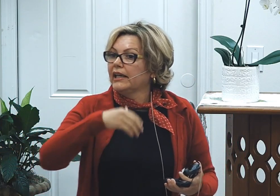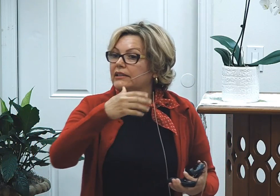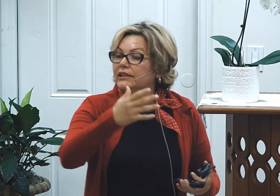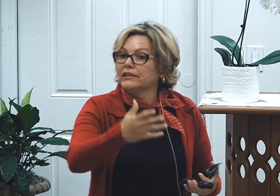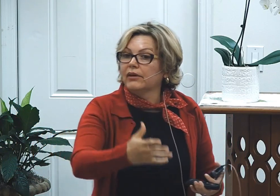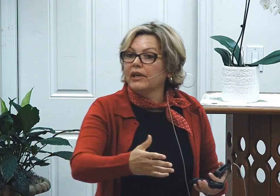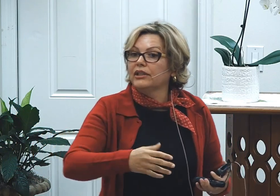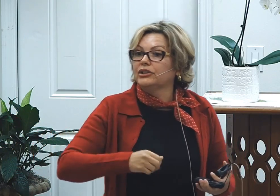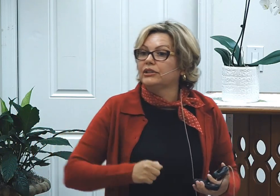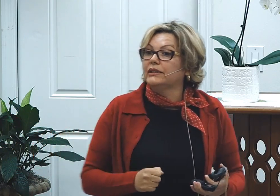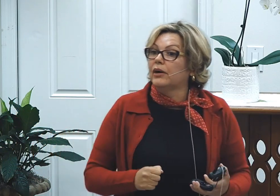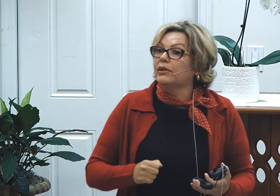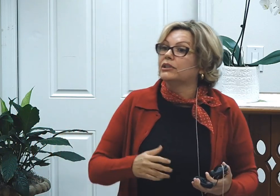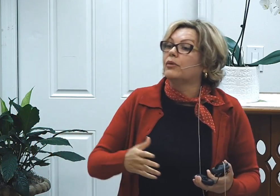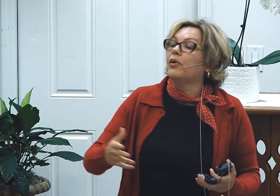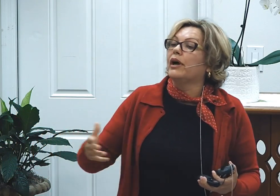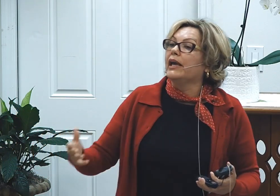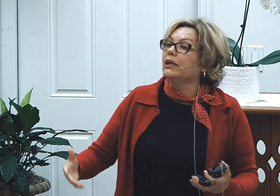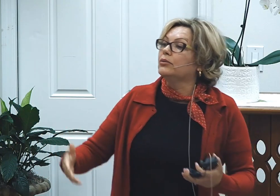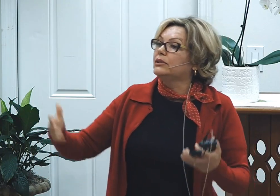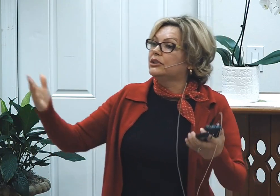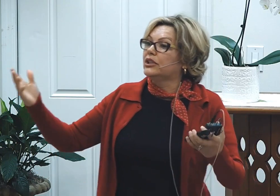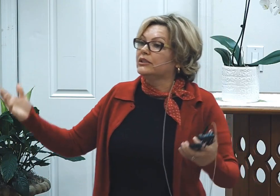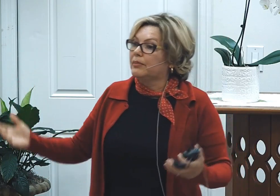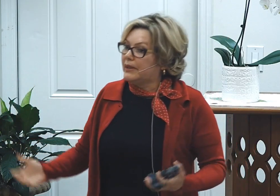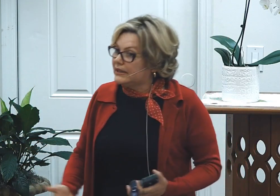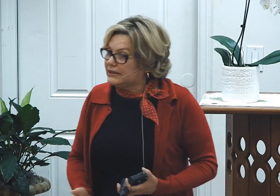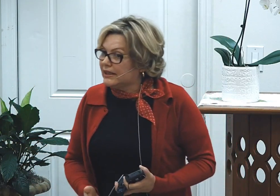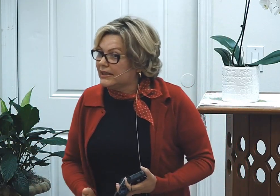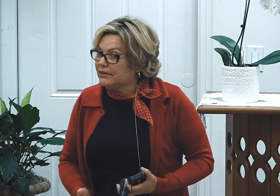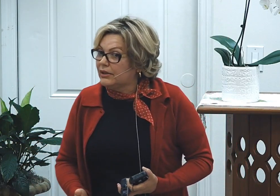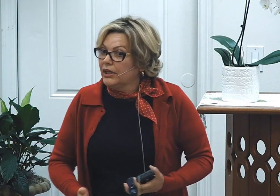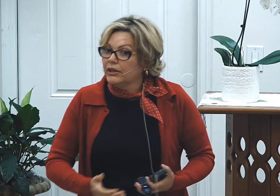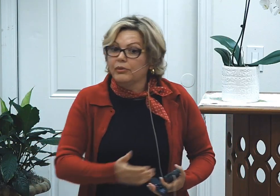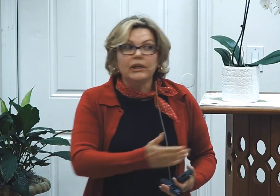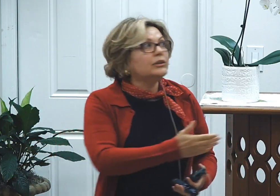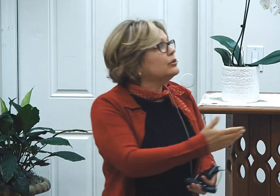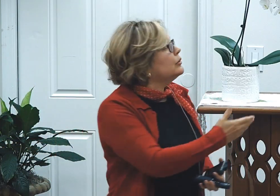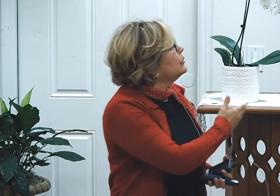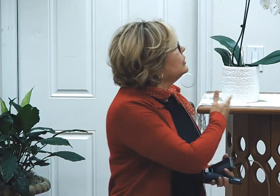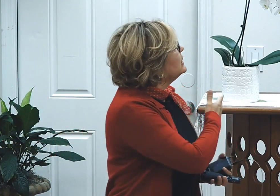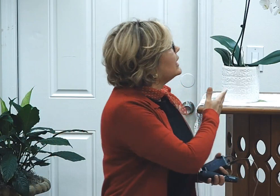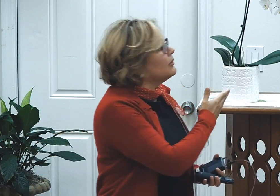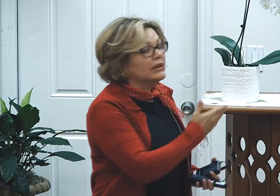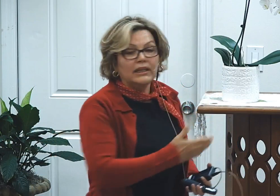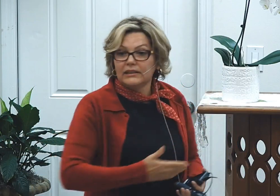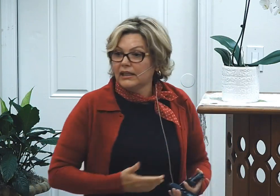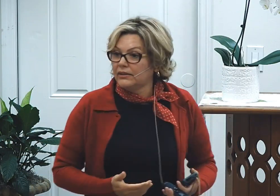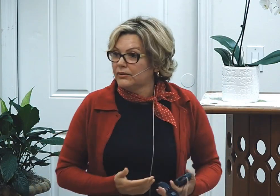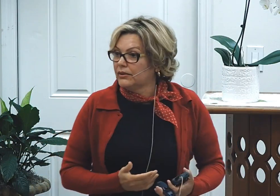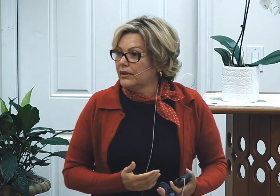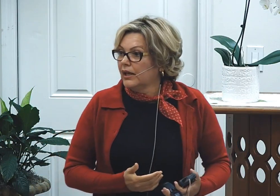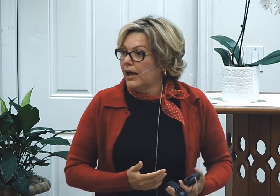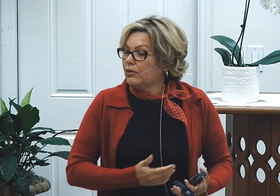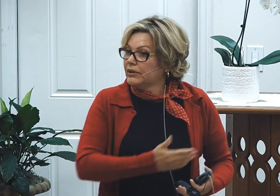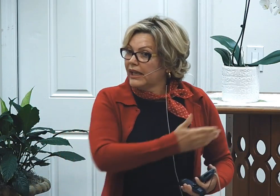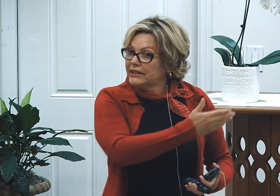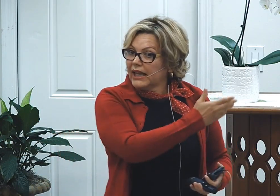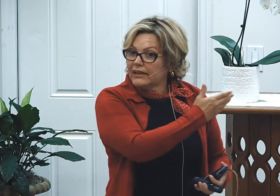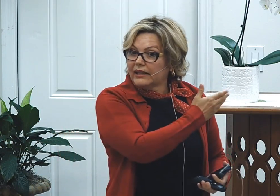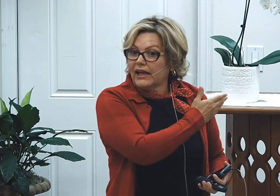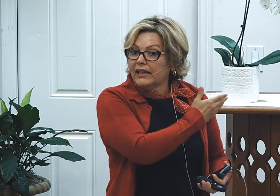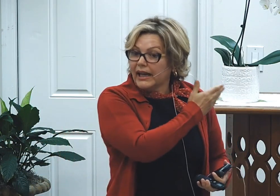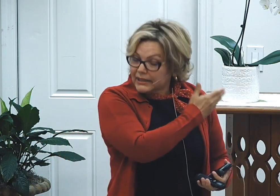You see on the aquariums, you see the ones that are going extinct. So all of this is